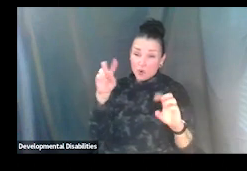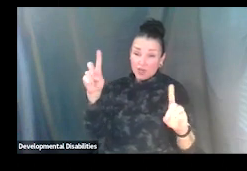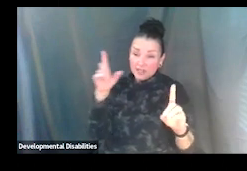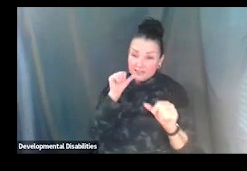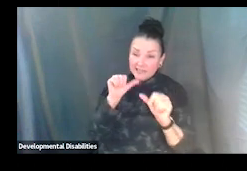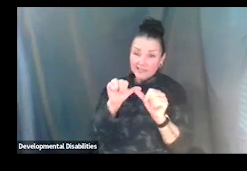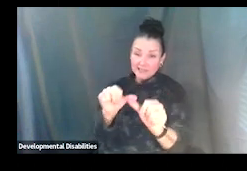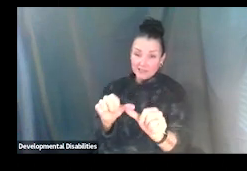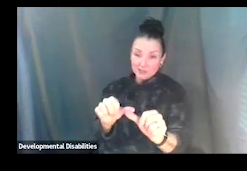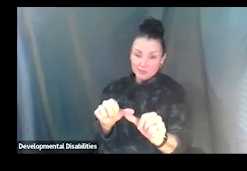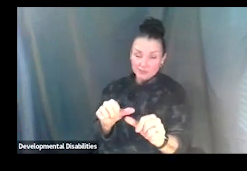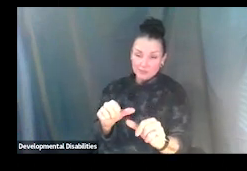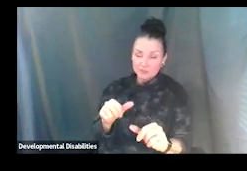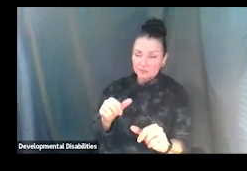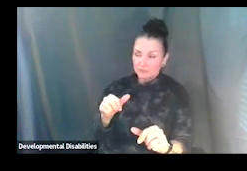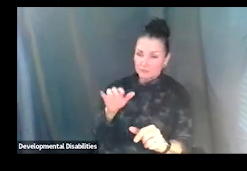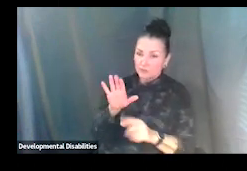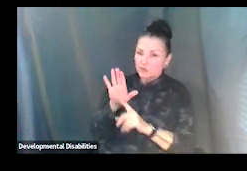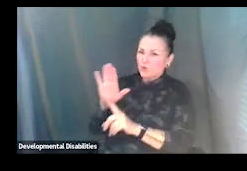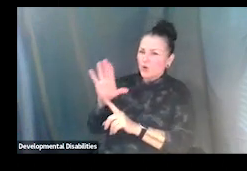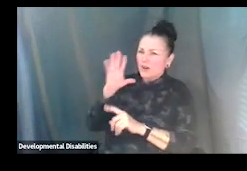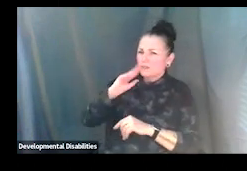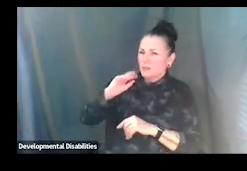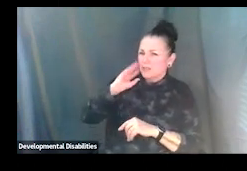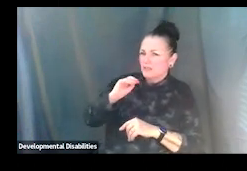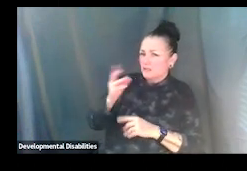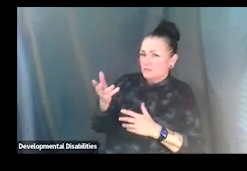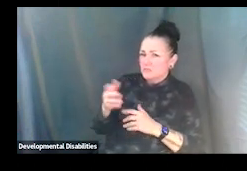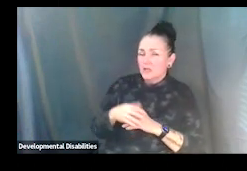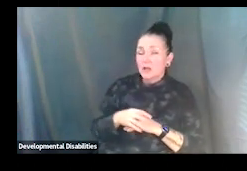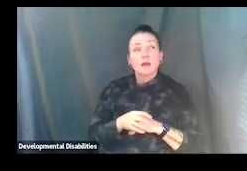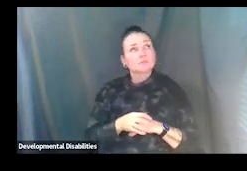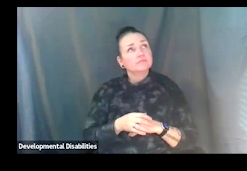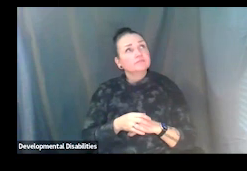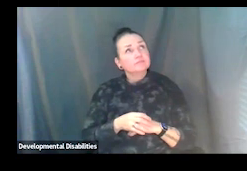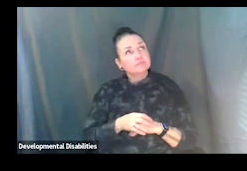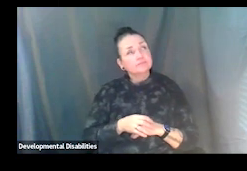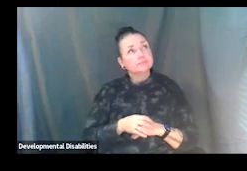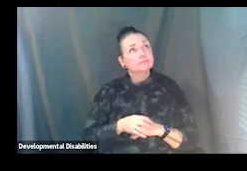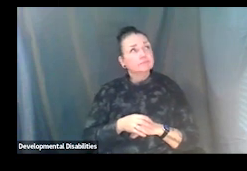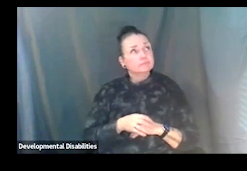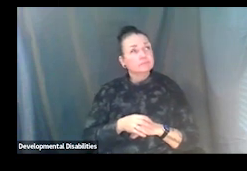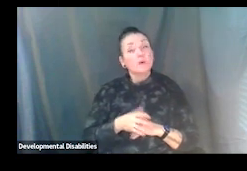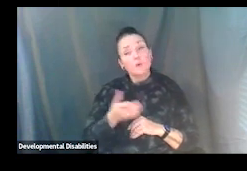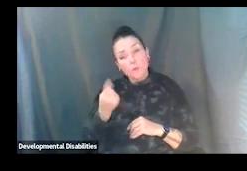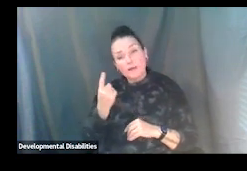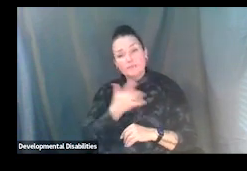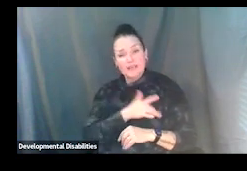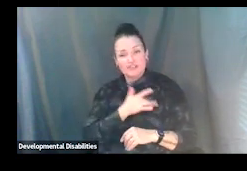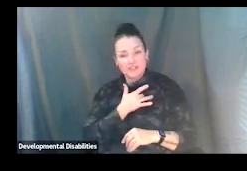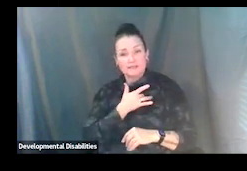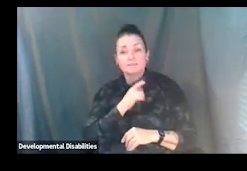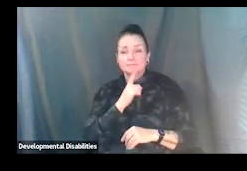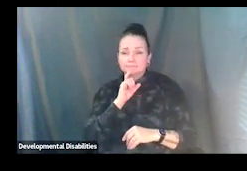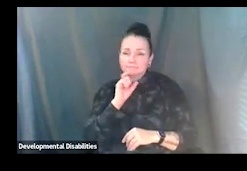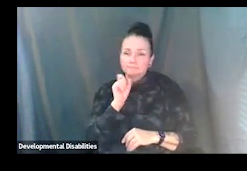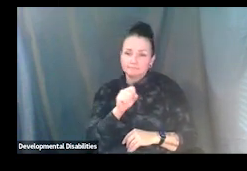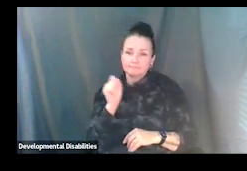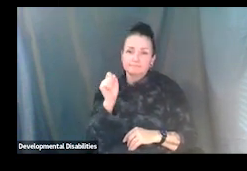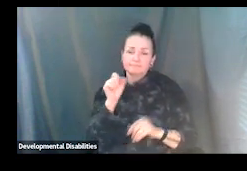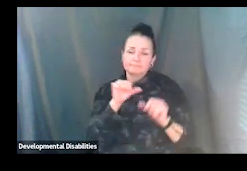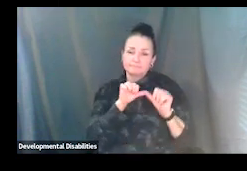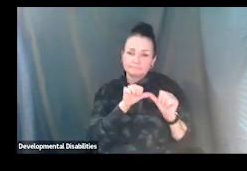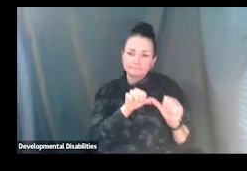I've had one child where I'm not convinced there's a significant difference, but they've just continued with it. And then other parents